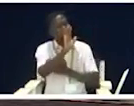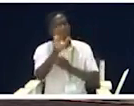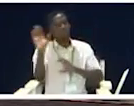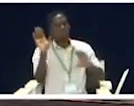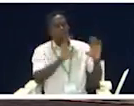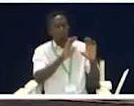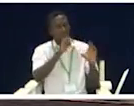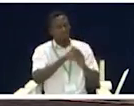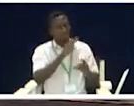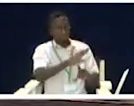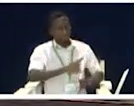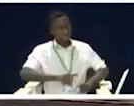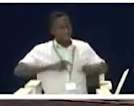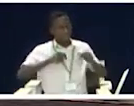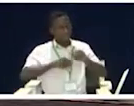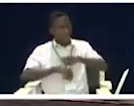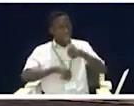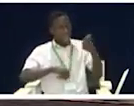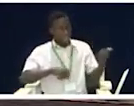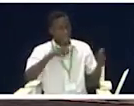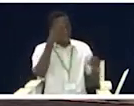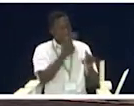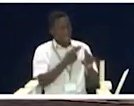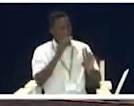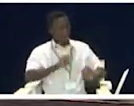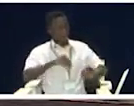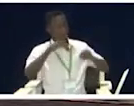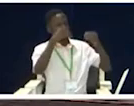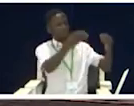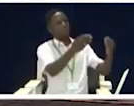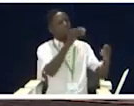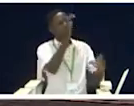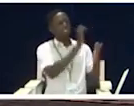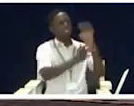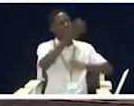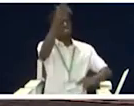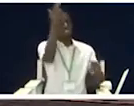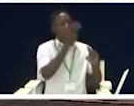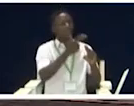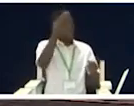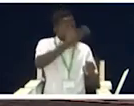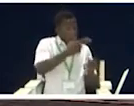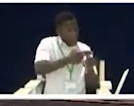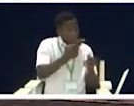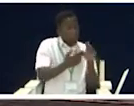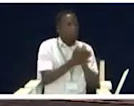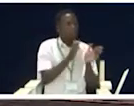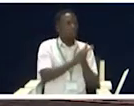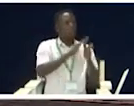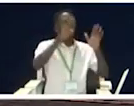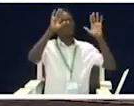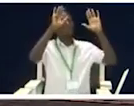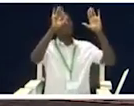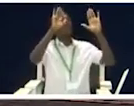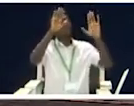life, another name will be given unto you. And that name will be called Wonderful. In the name of Jesus.